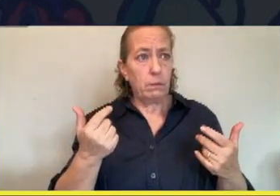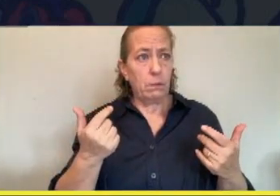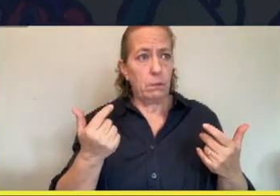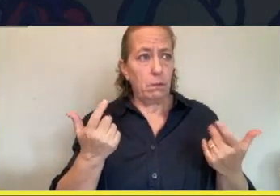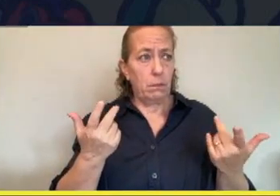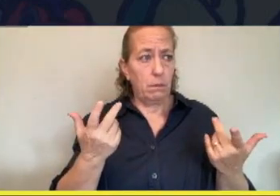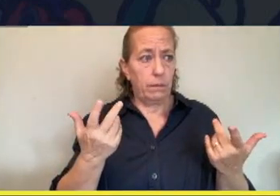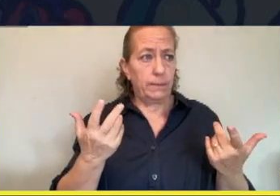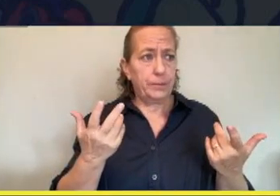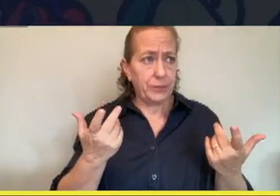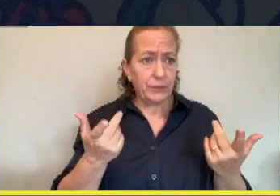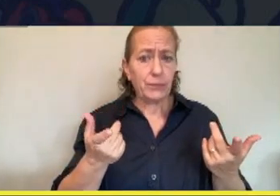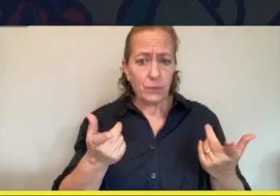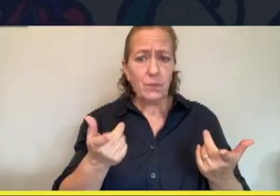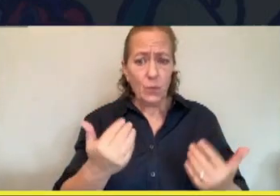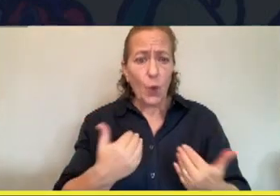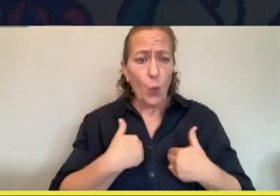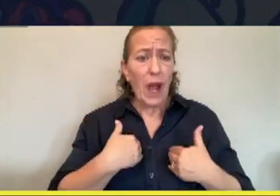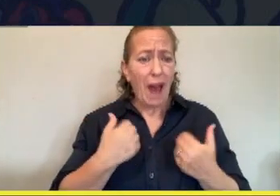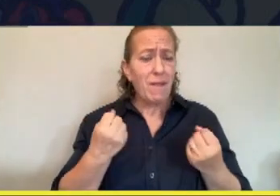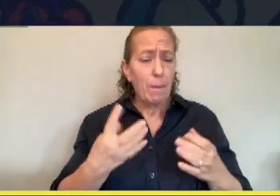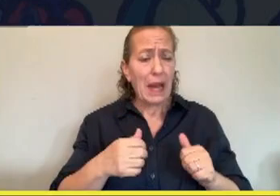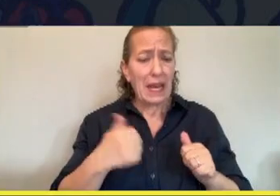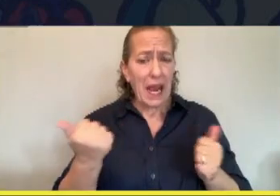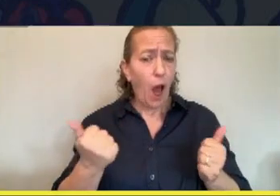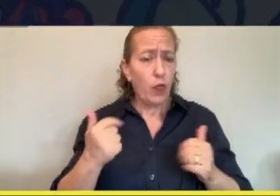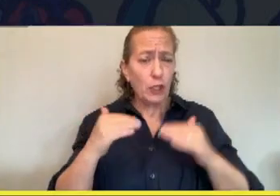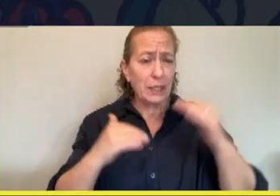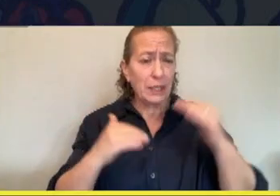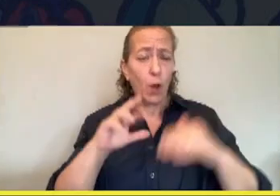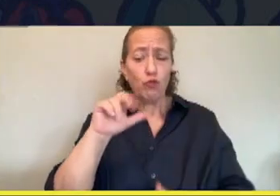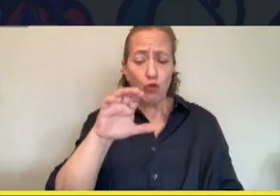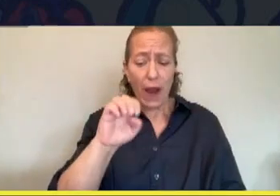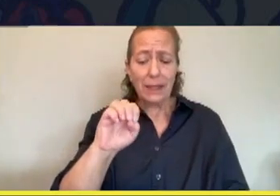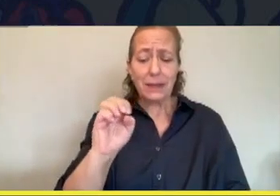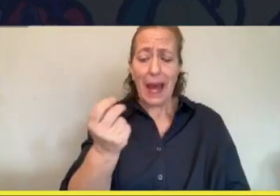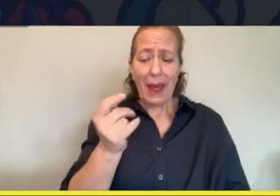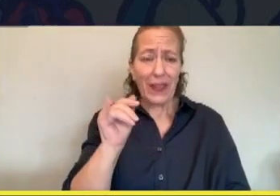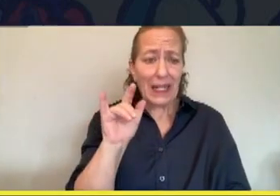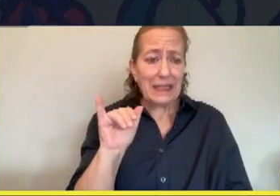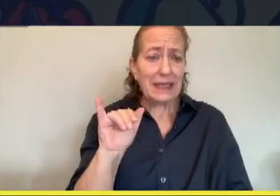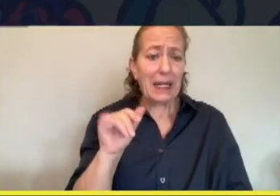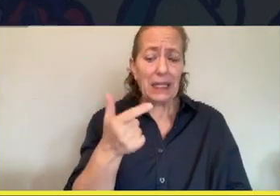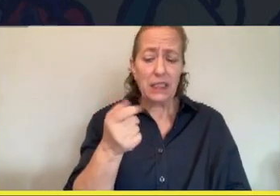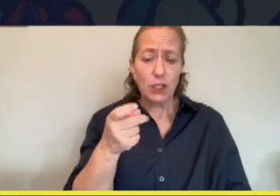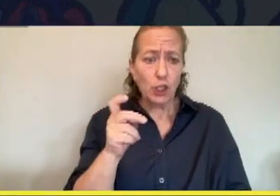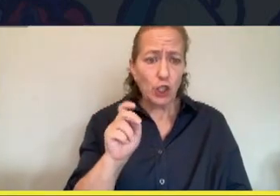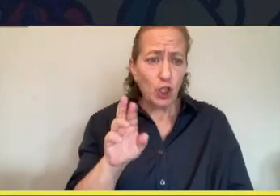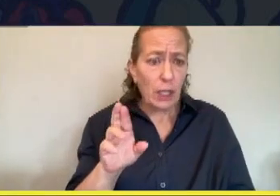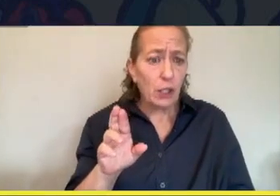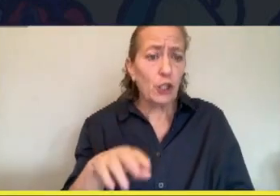disparities, based on race, ethnicity, gender, that really start,